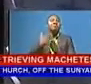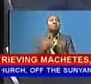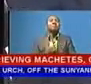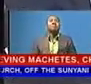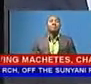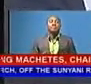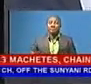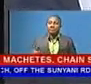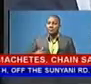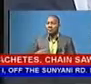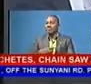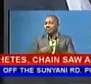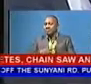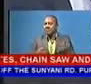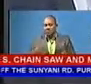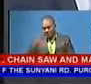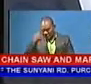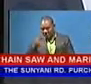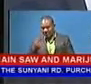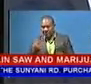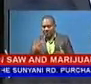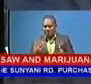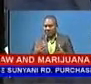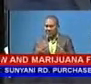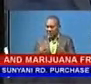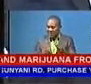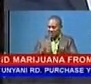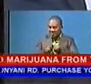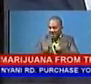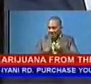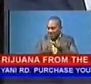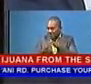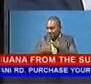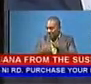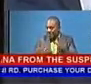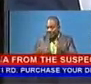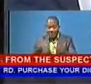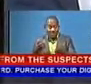we requested for as the matching serial number.